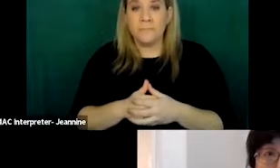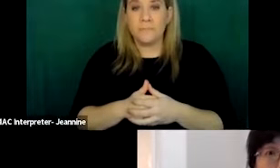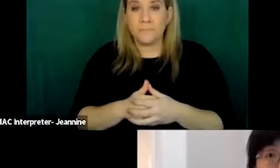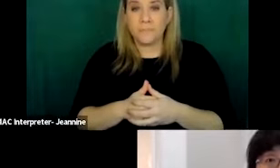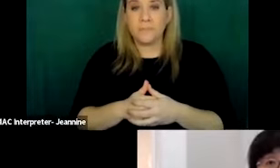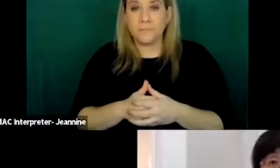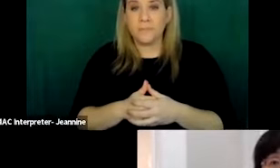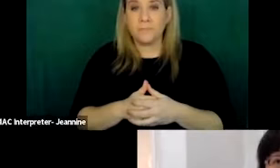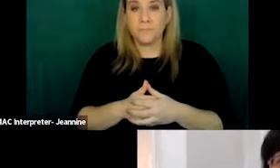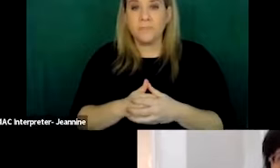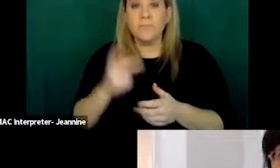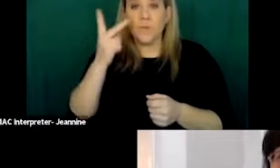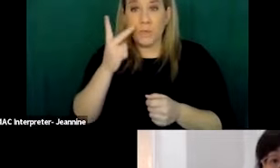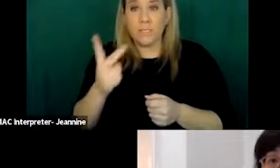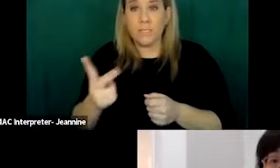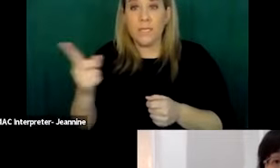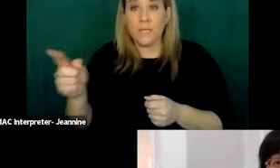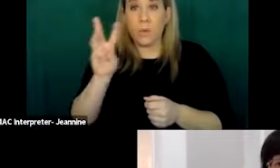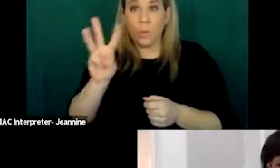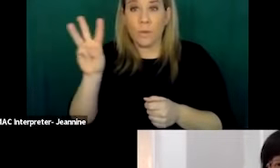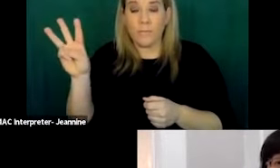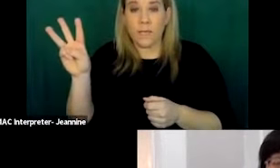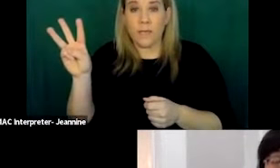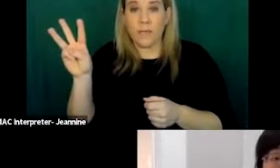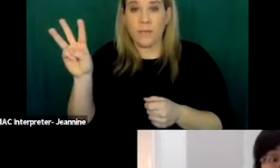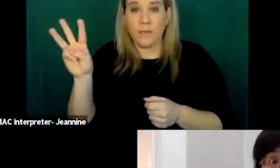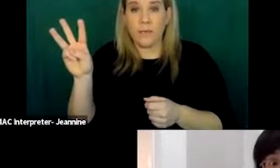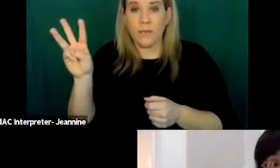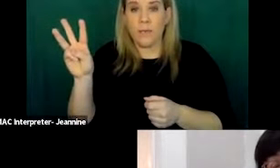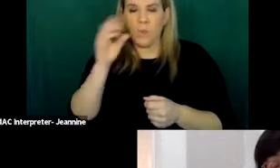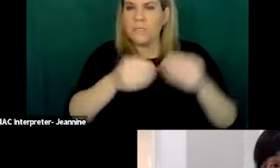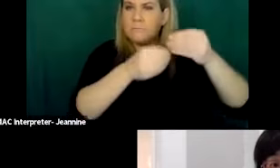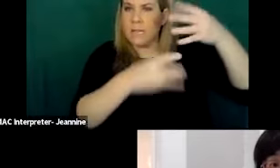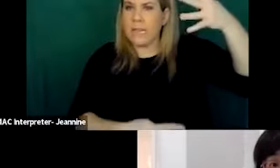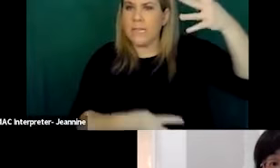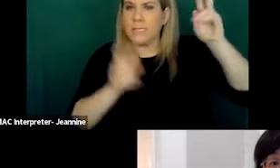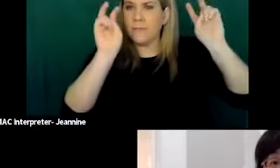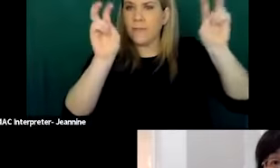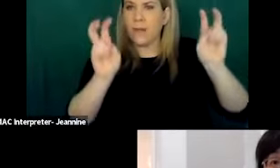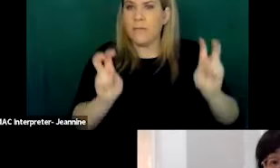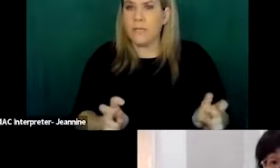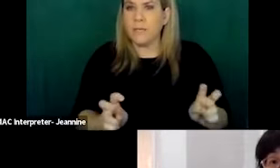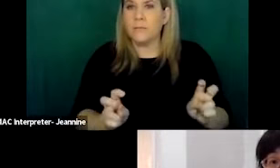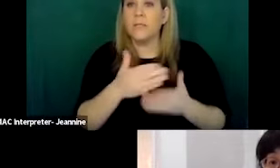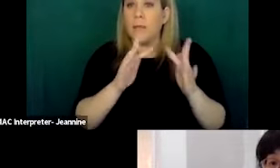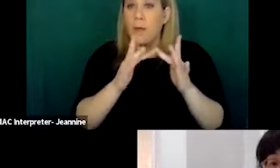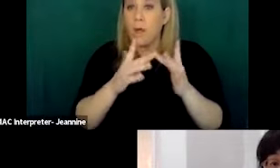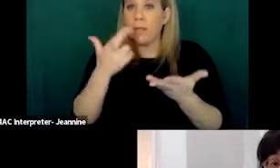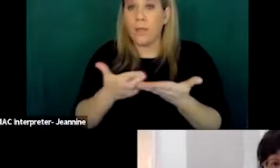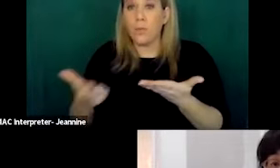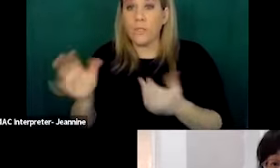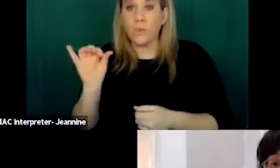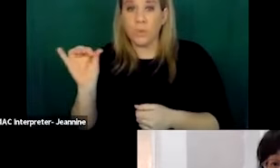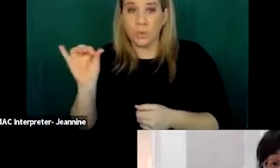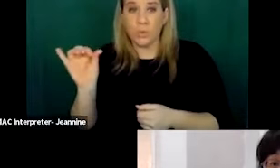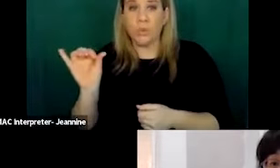You can see there a list of topics that we cover, some online resources that we have available to